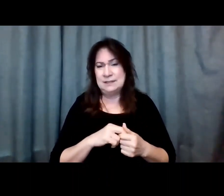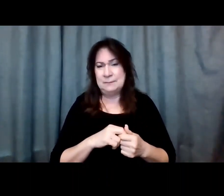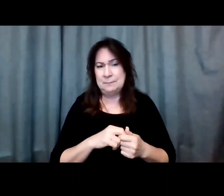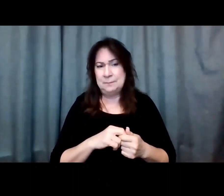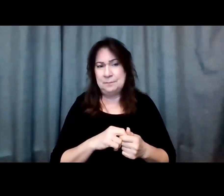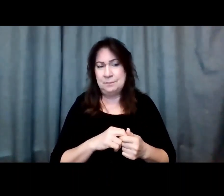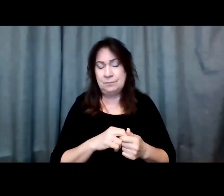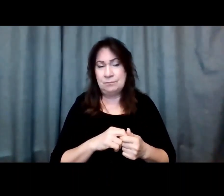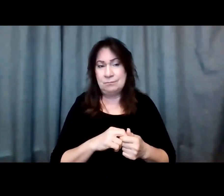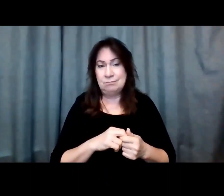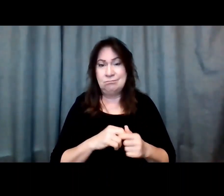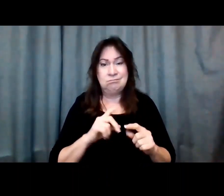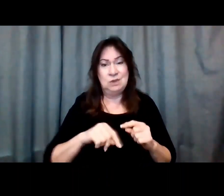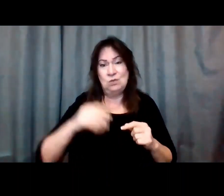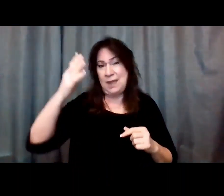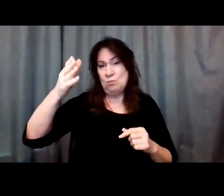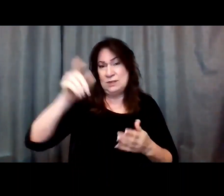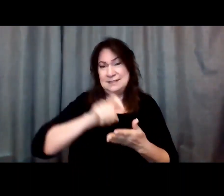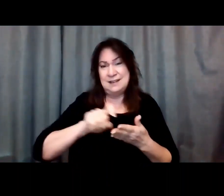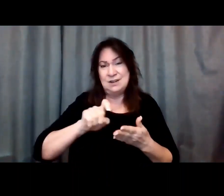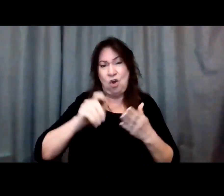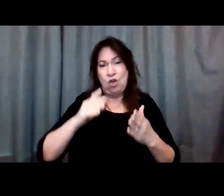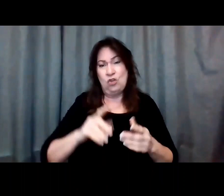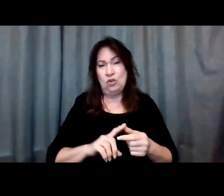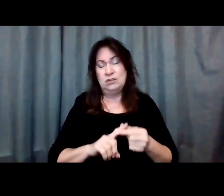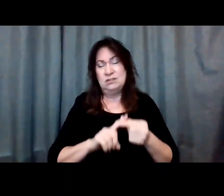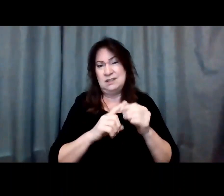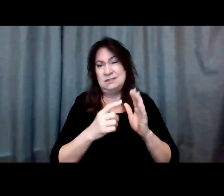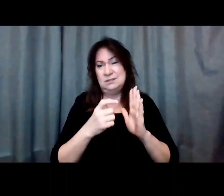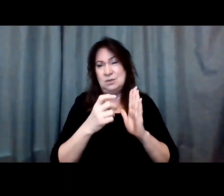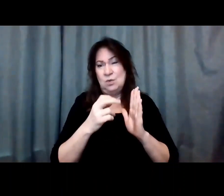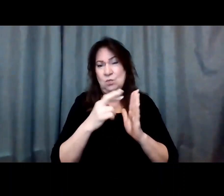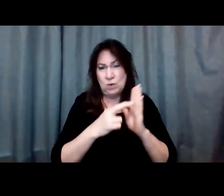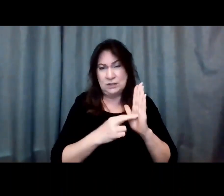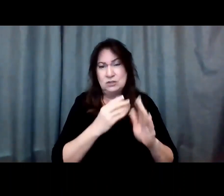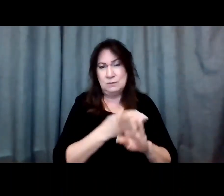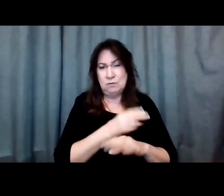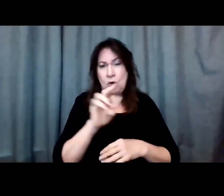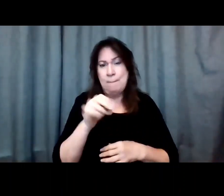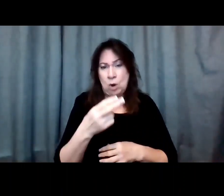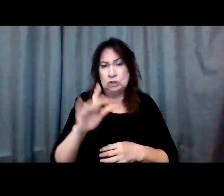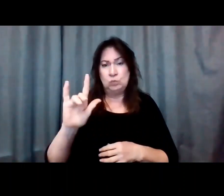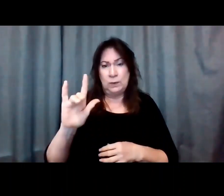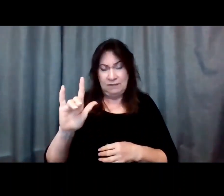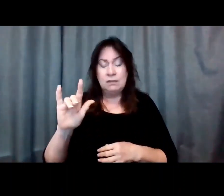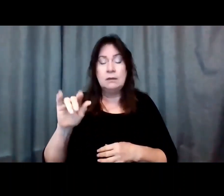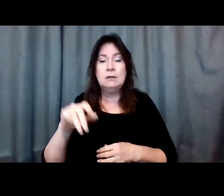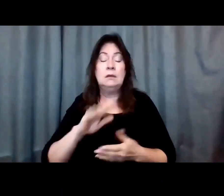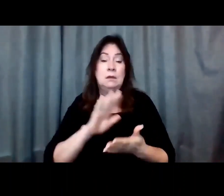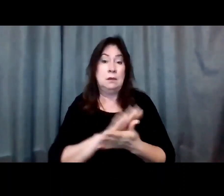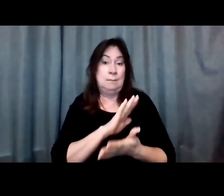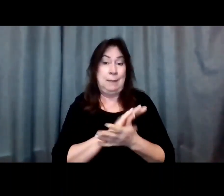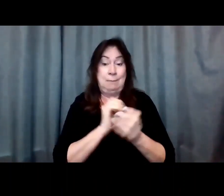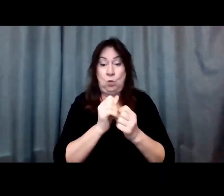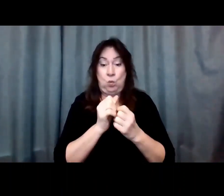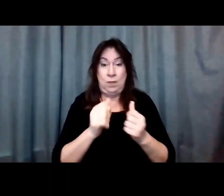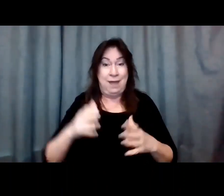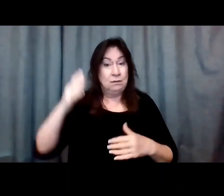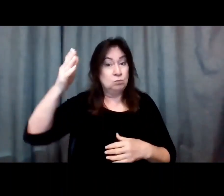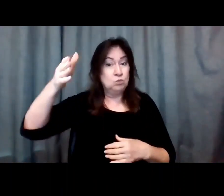you can't be a presenting author unless you've registered by the 25th. A paper without a